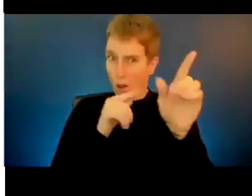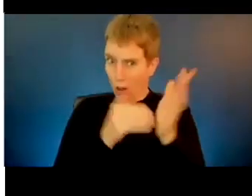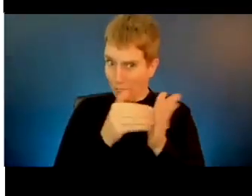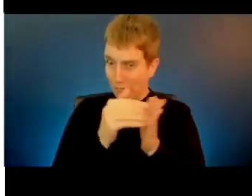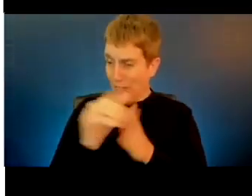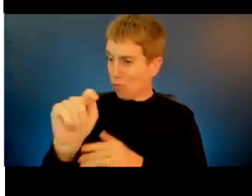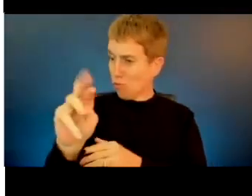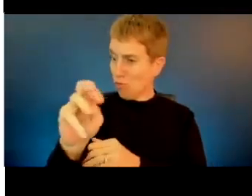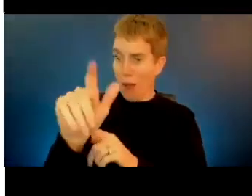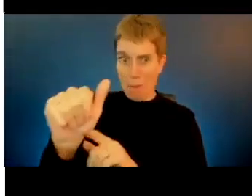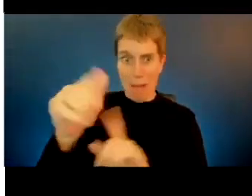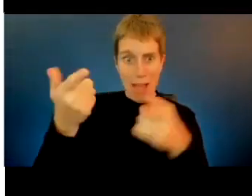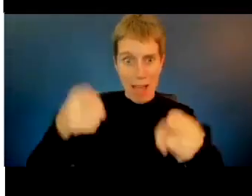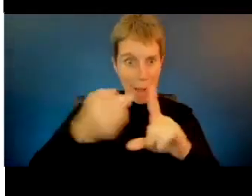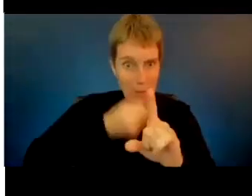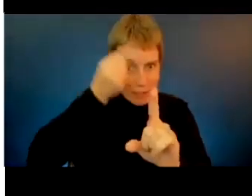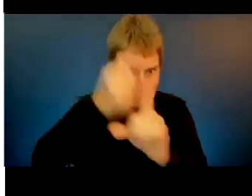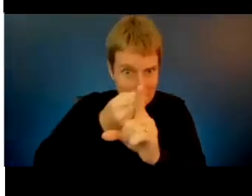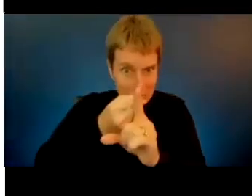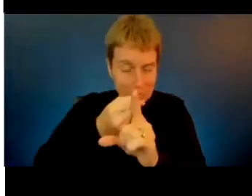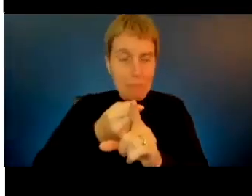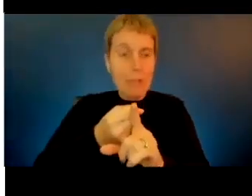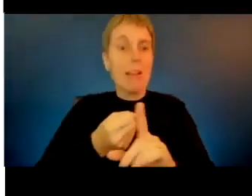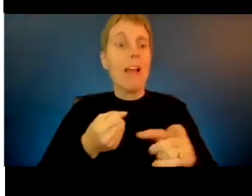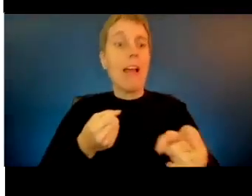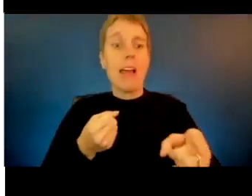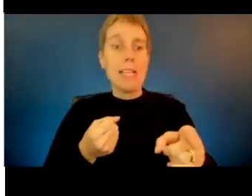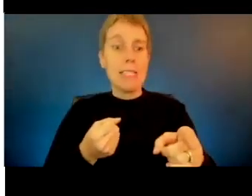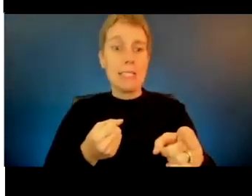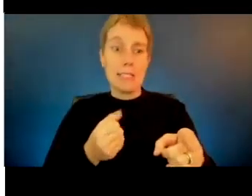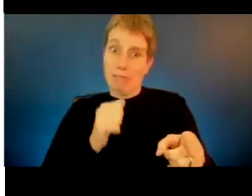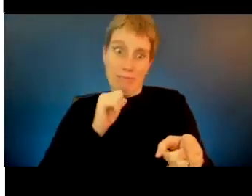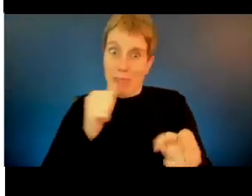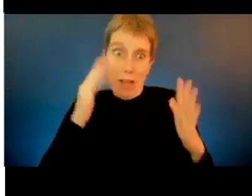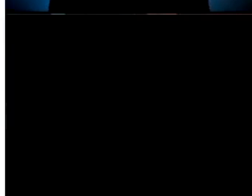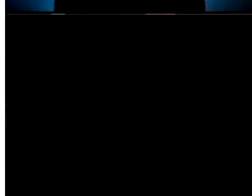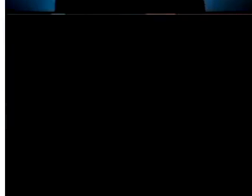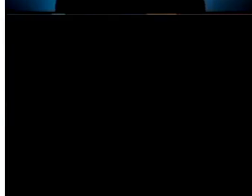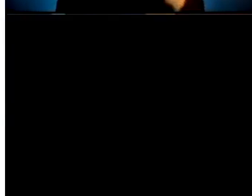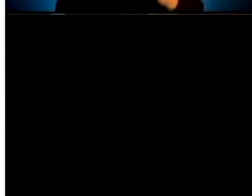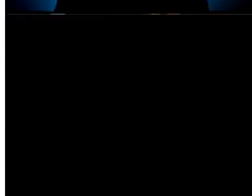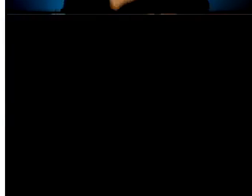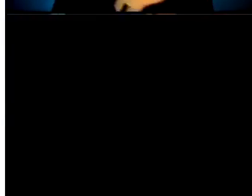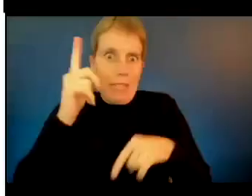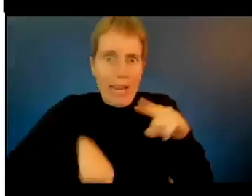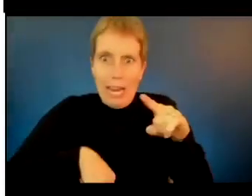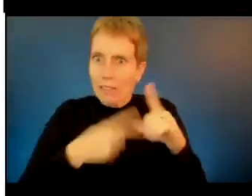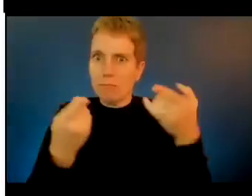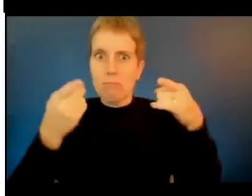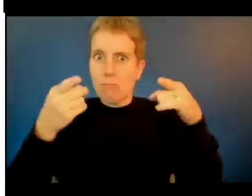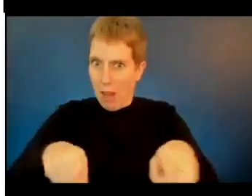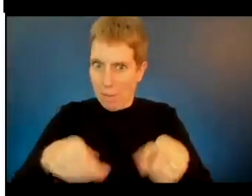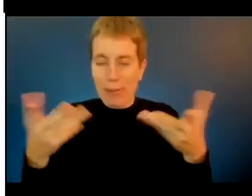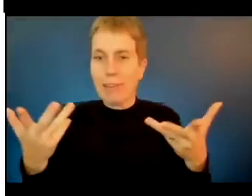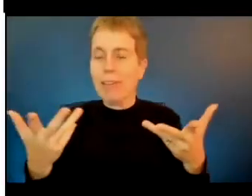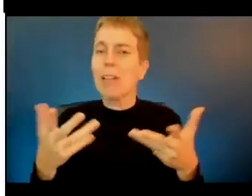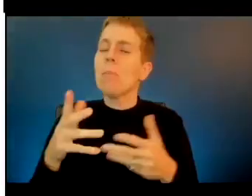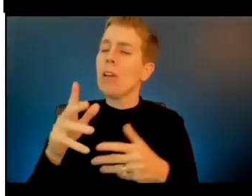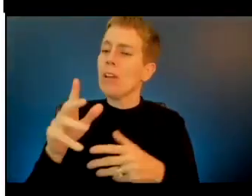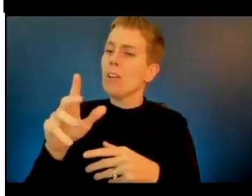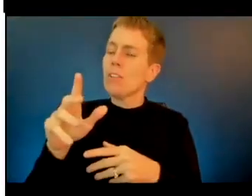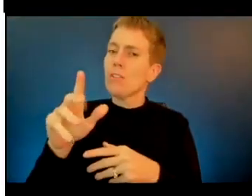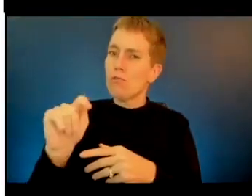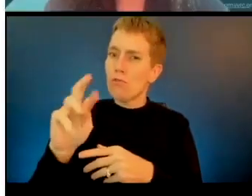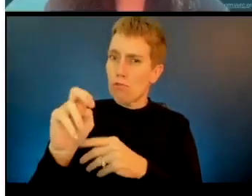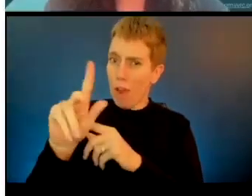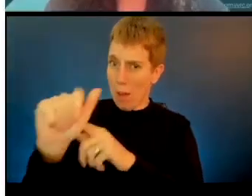always occur in a vacuum. So individual trauma can occur in the context of community, and that community can be defined as